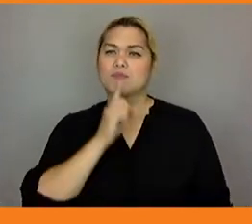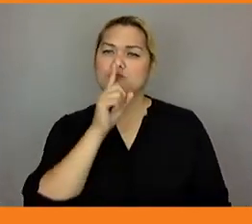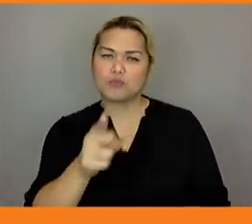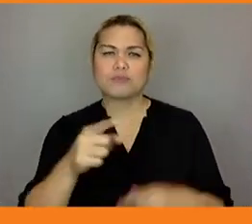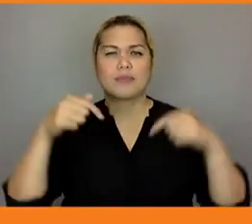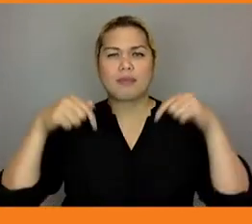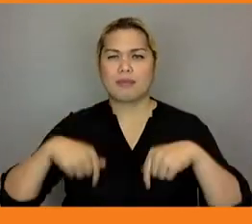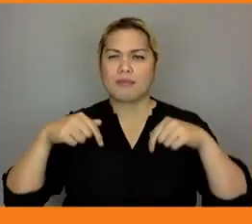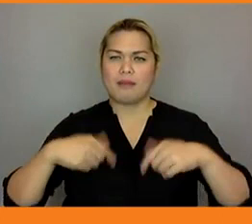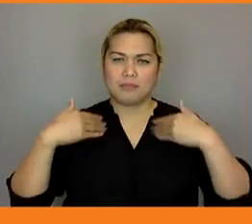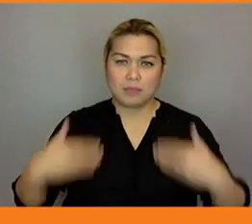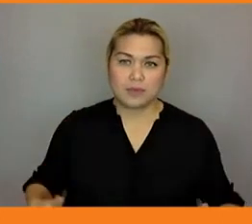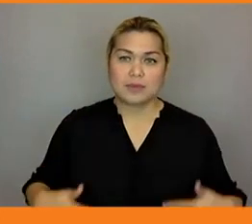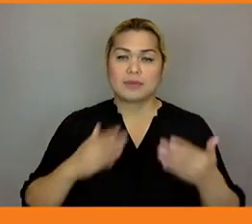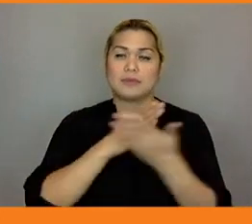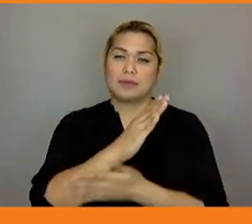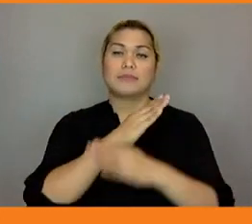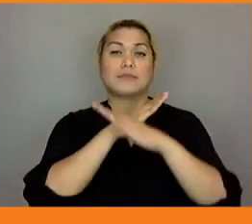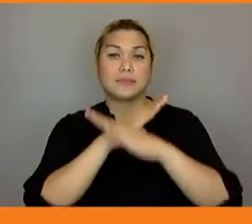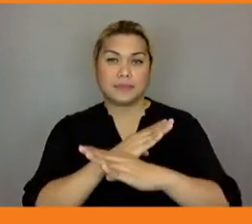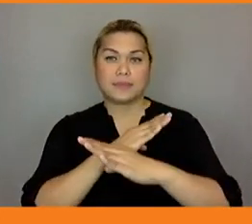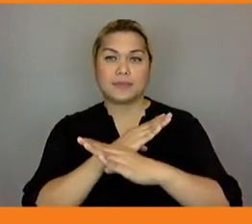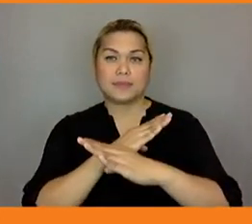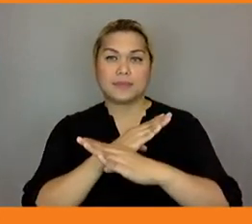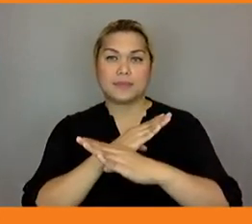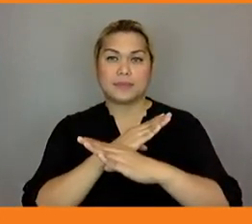and voices of people who are facing reprisals.